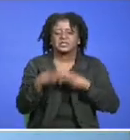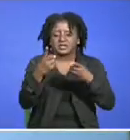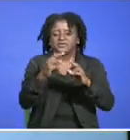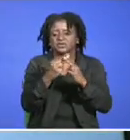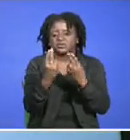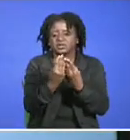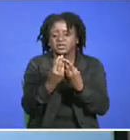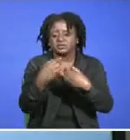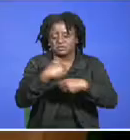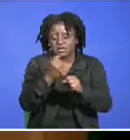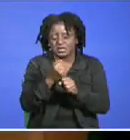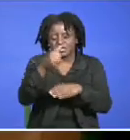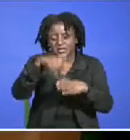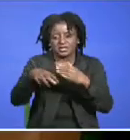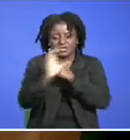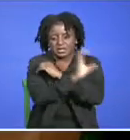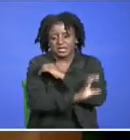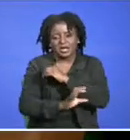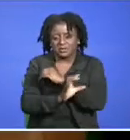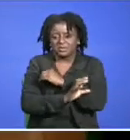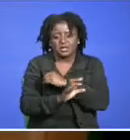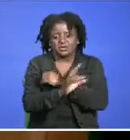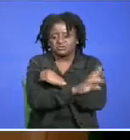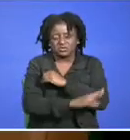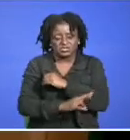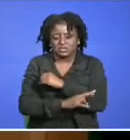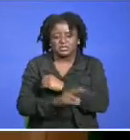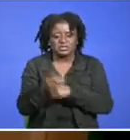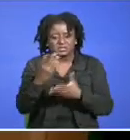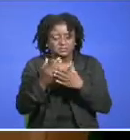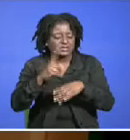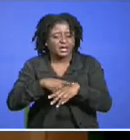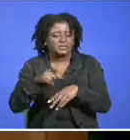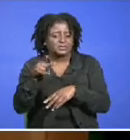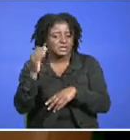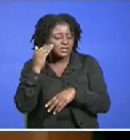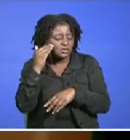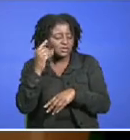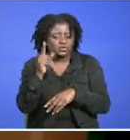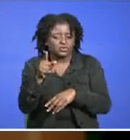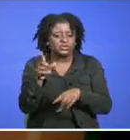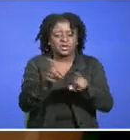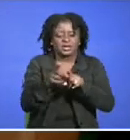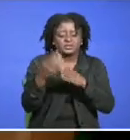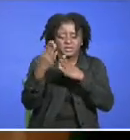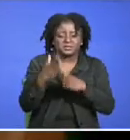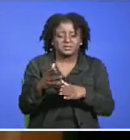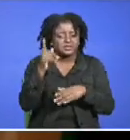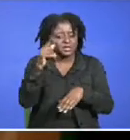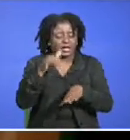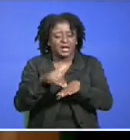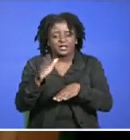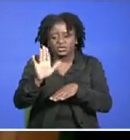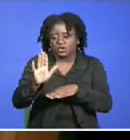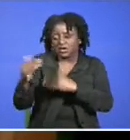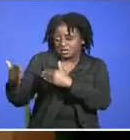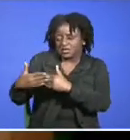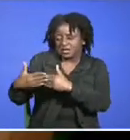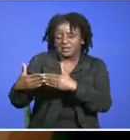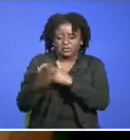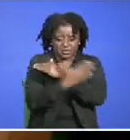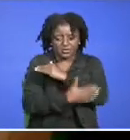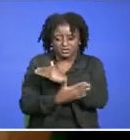Caribbean region. I know at times you as Bahamians look at some neighbors in the north or the south